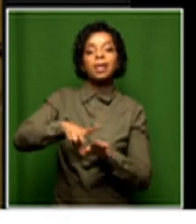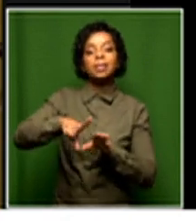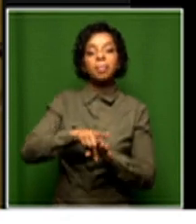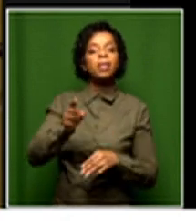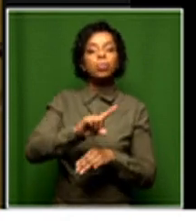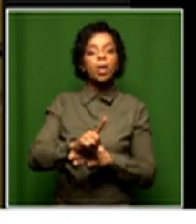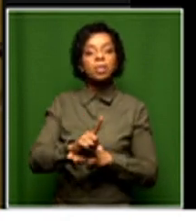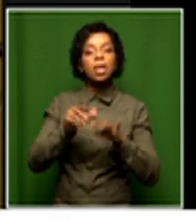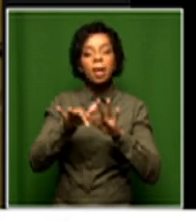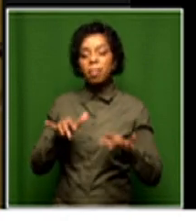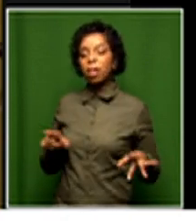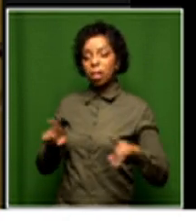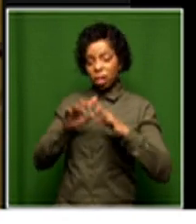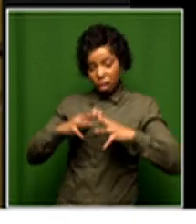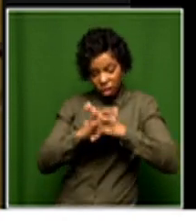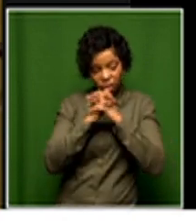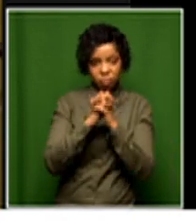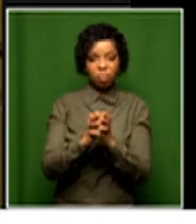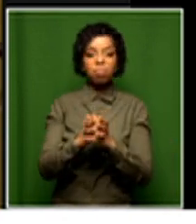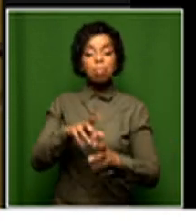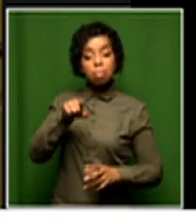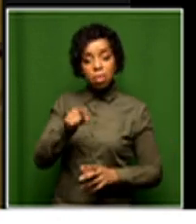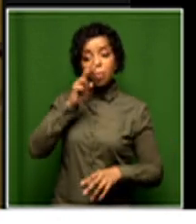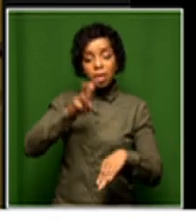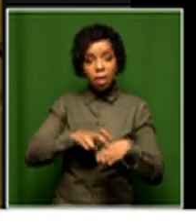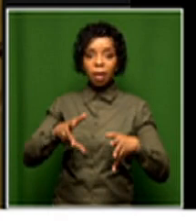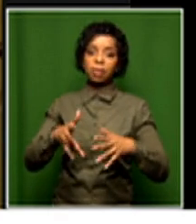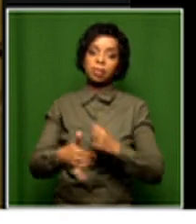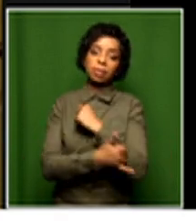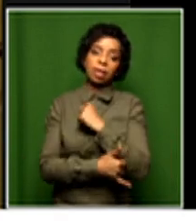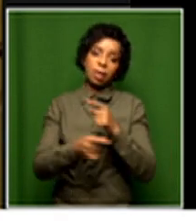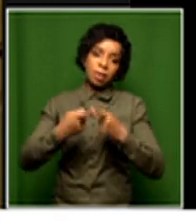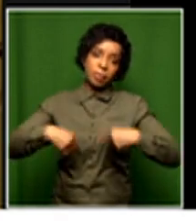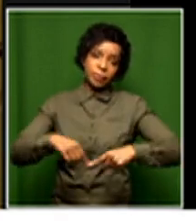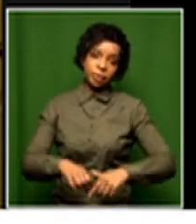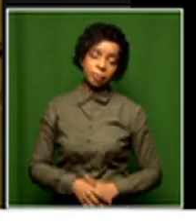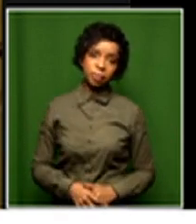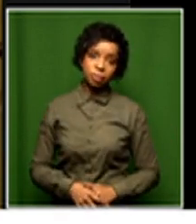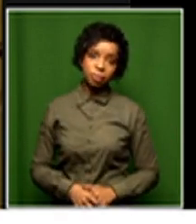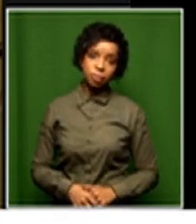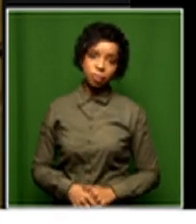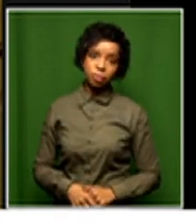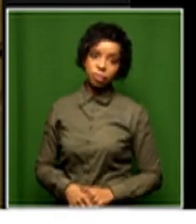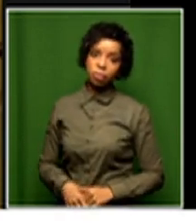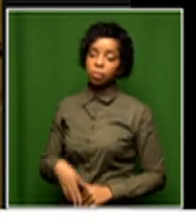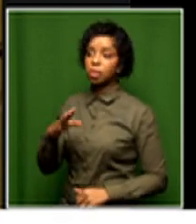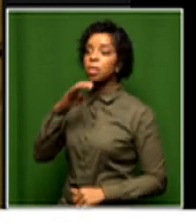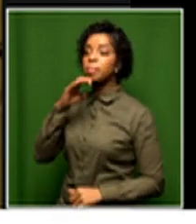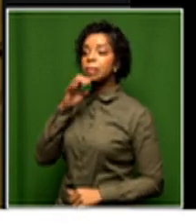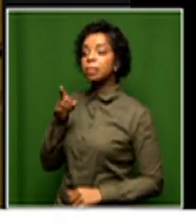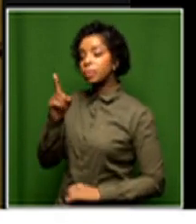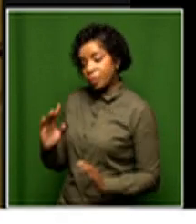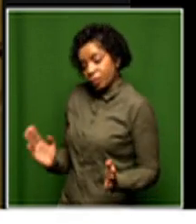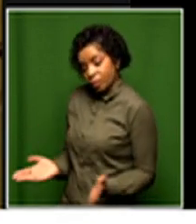action, which I think is sorely needed in our country at this point in time. So would you encourage the entrants or those who